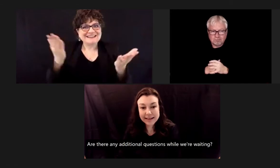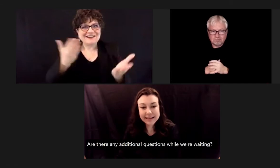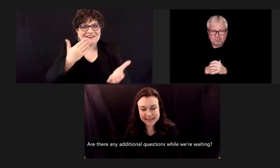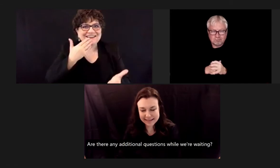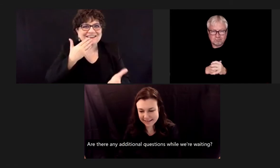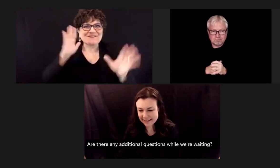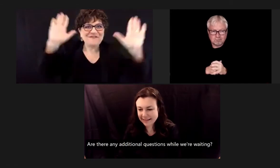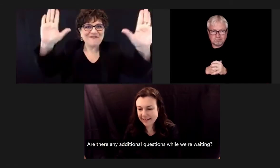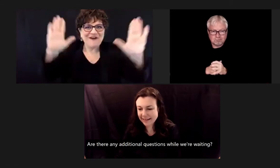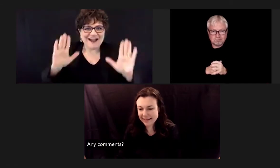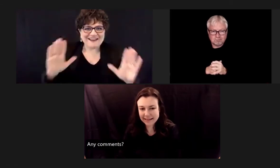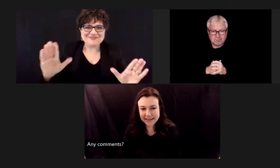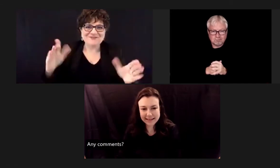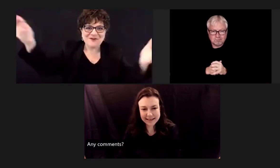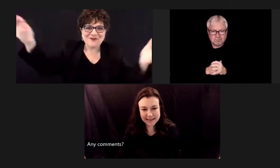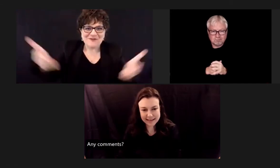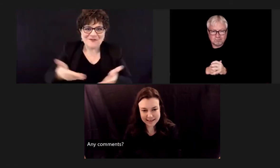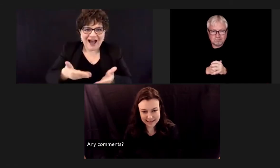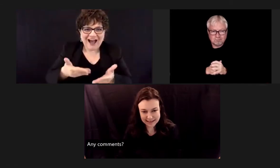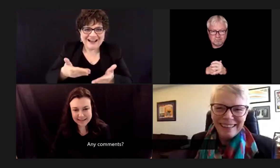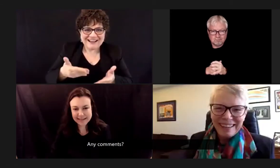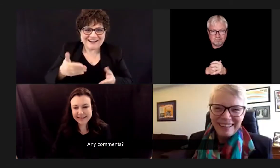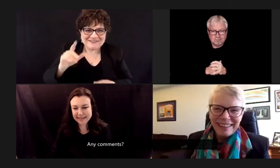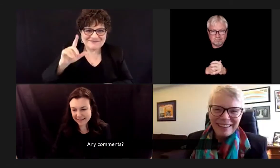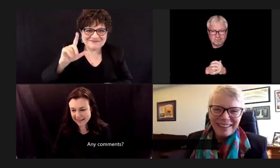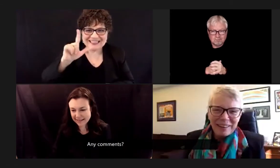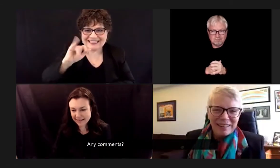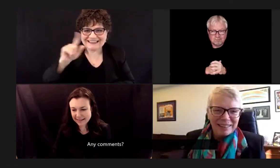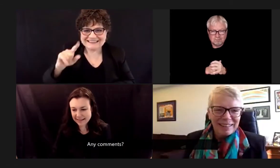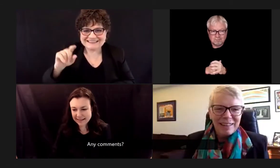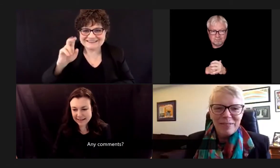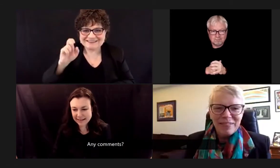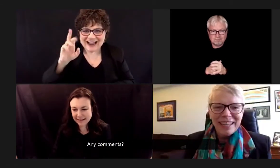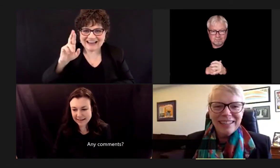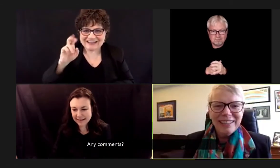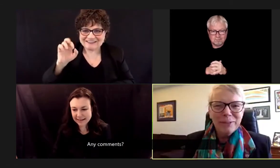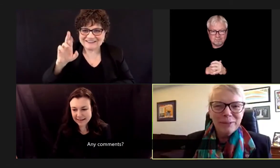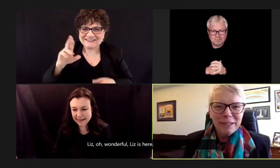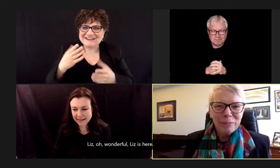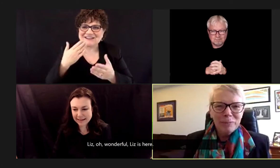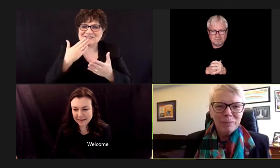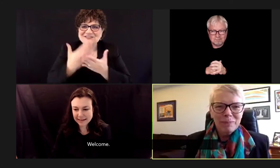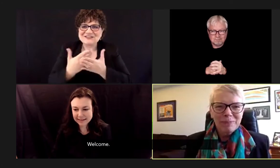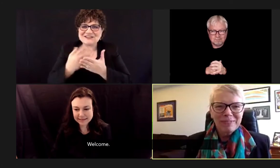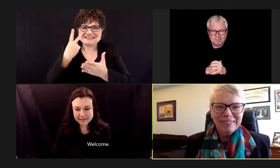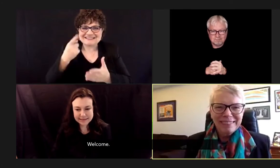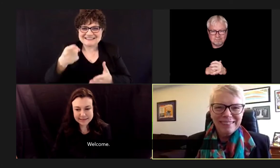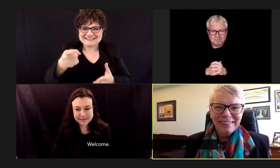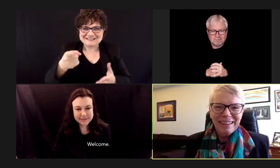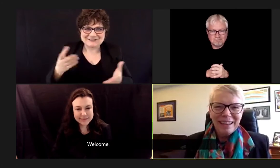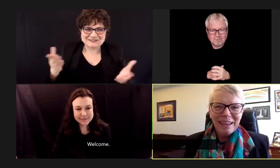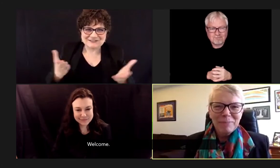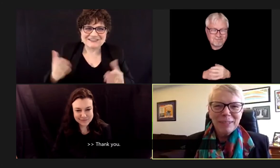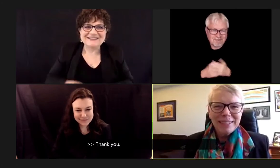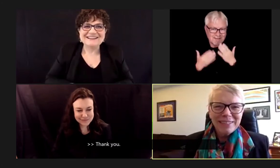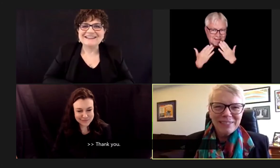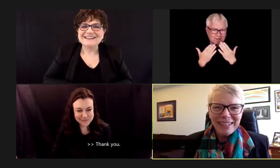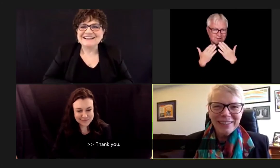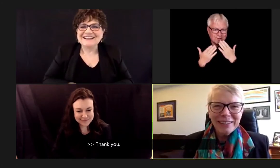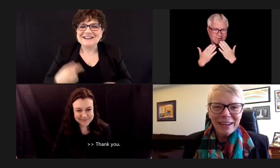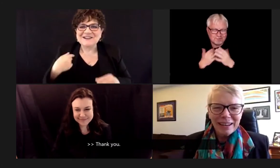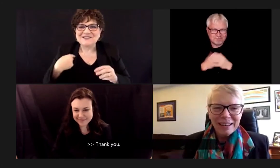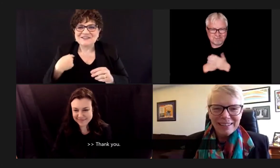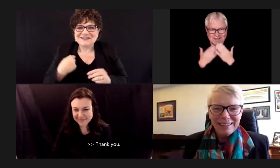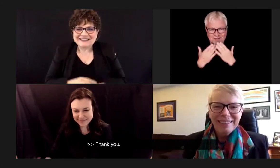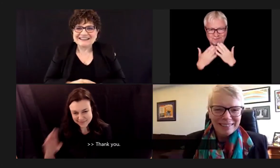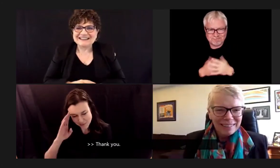Liz? Oh, wonderful. Liz is here. Welcome. Thank you. Welcome, Liz Reyer. I'm pleased to be here.